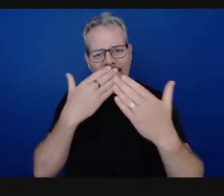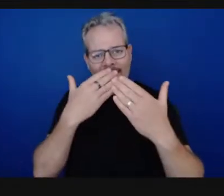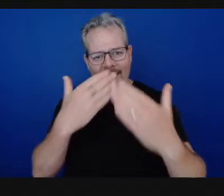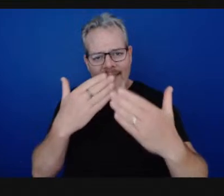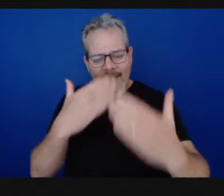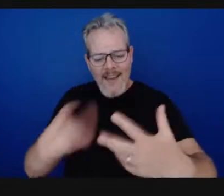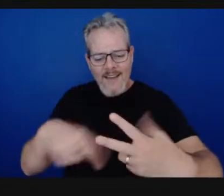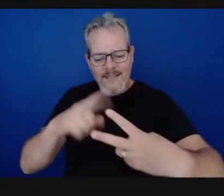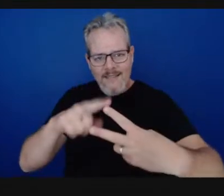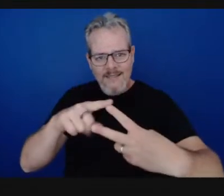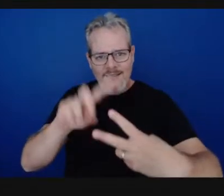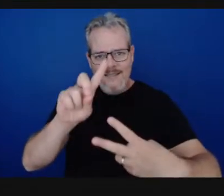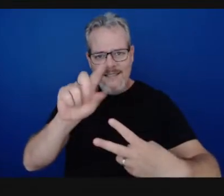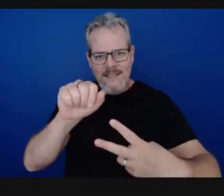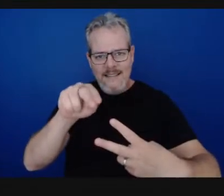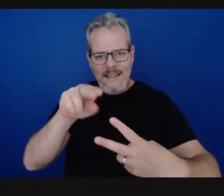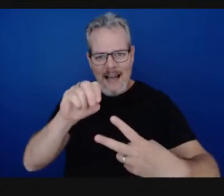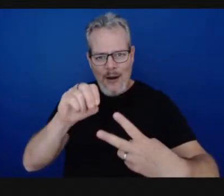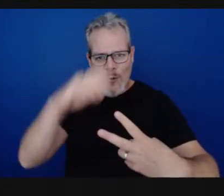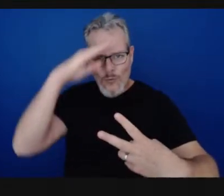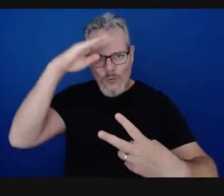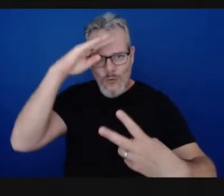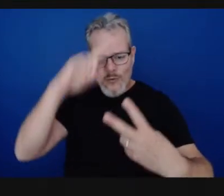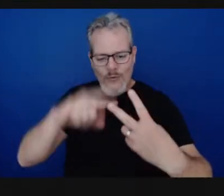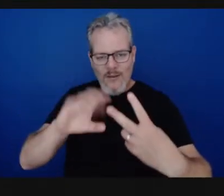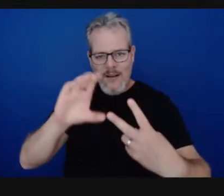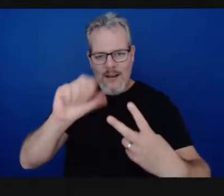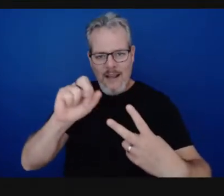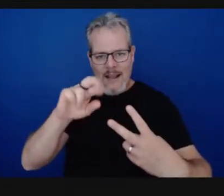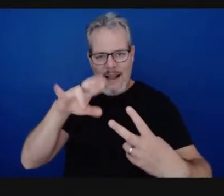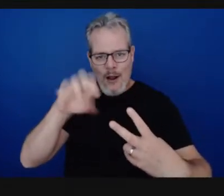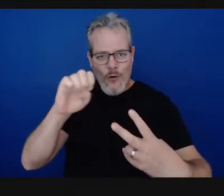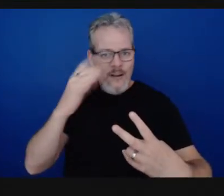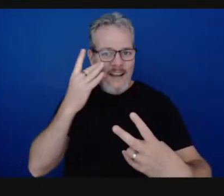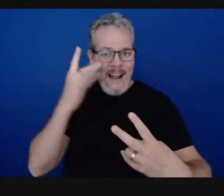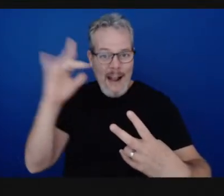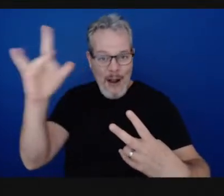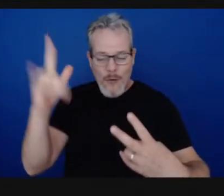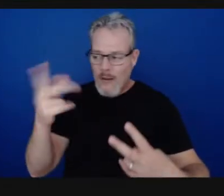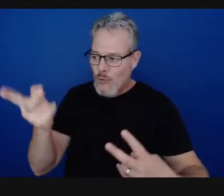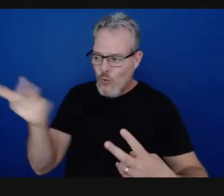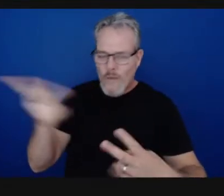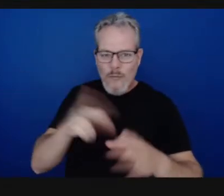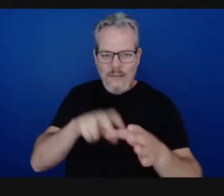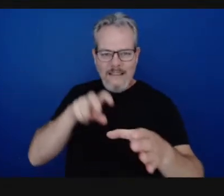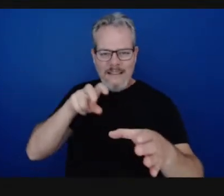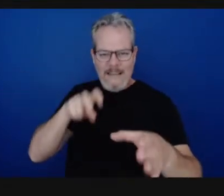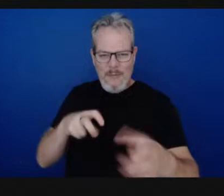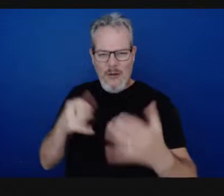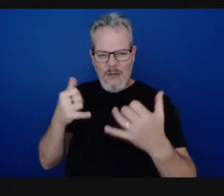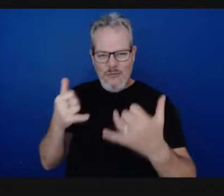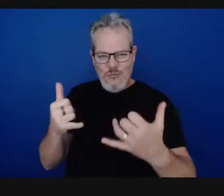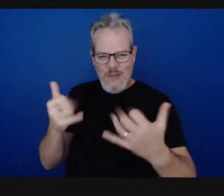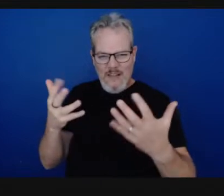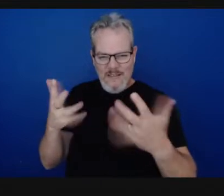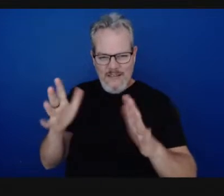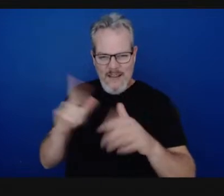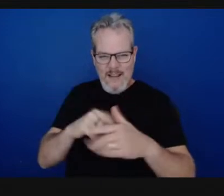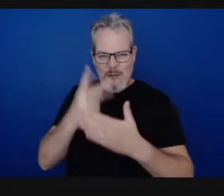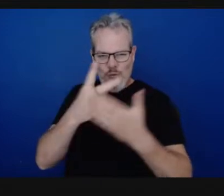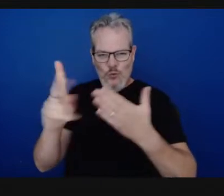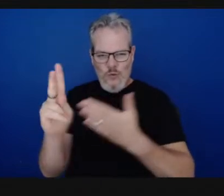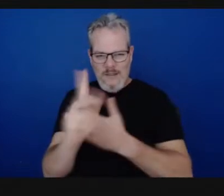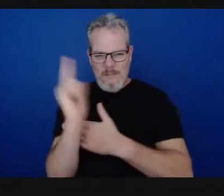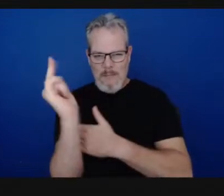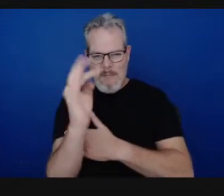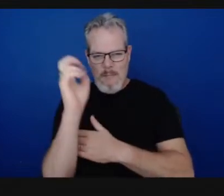for a couple weeks after tonight. So we appreciate them being back, the two of them together, to give us some ASO interpretation